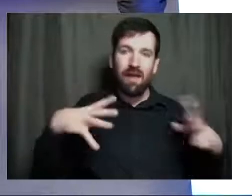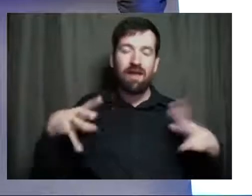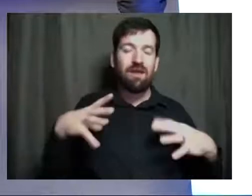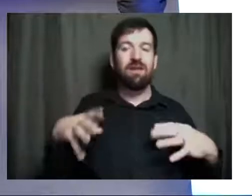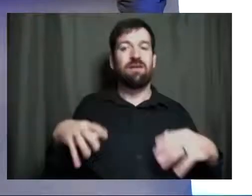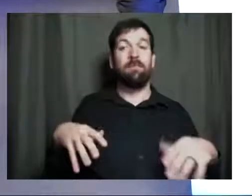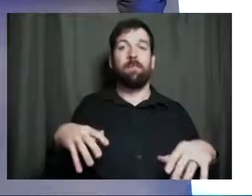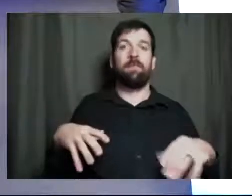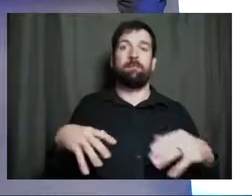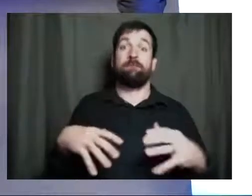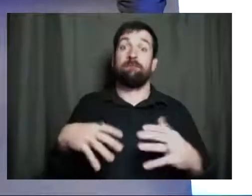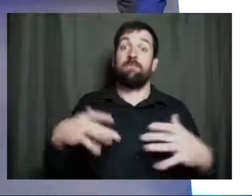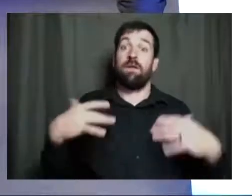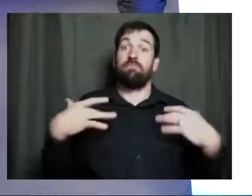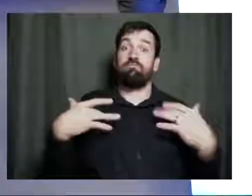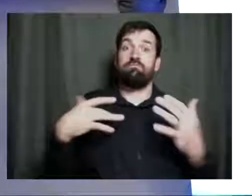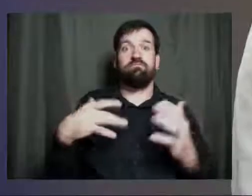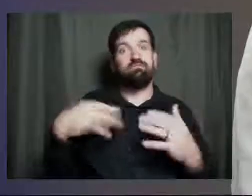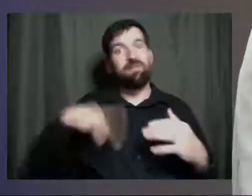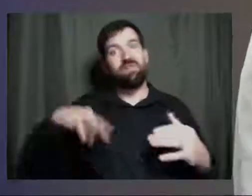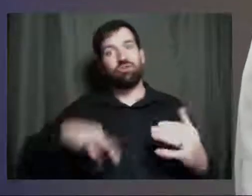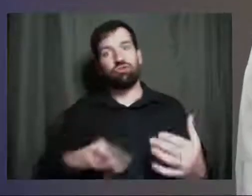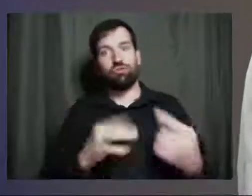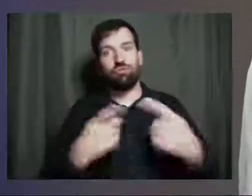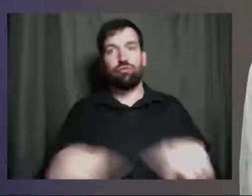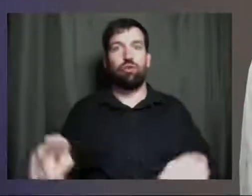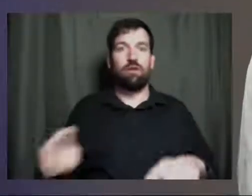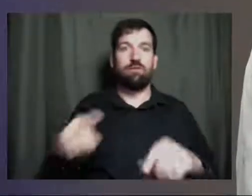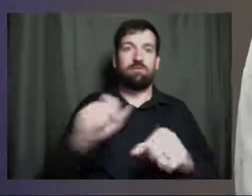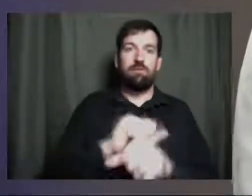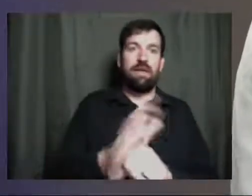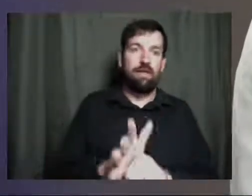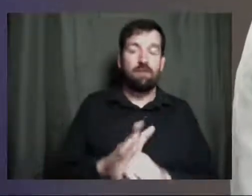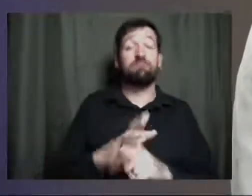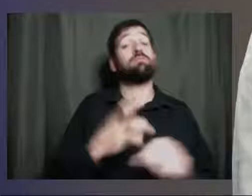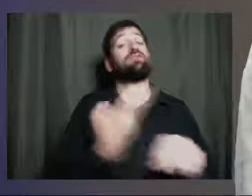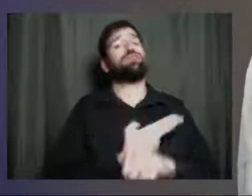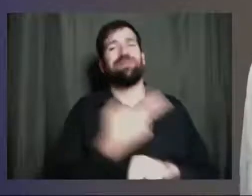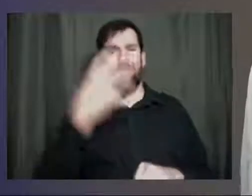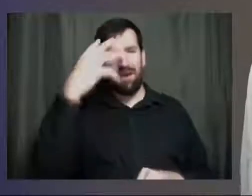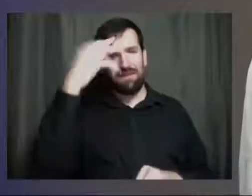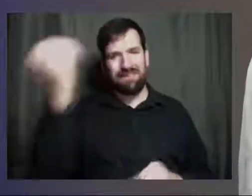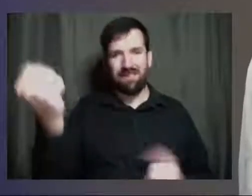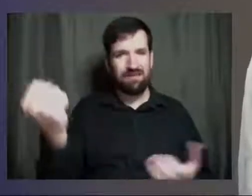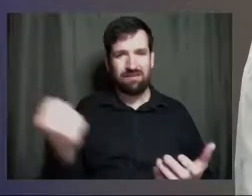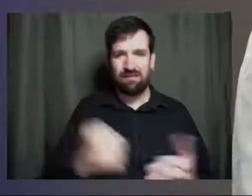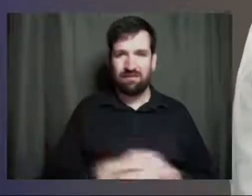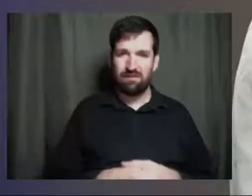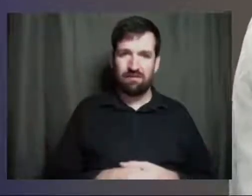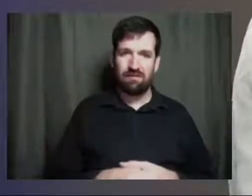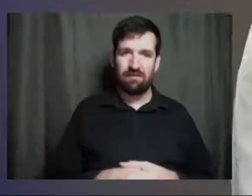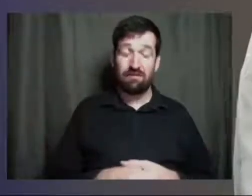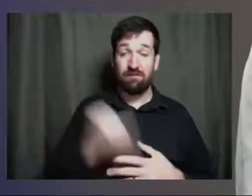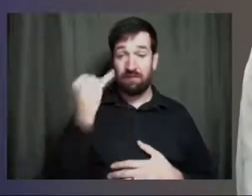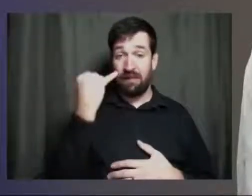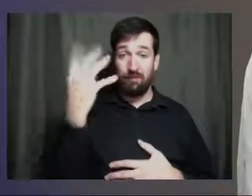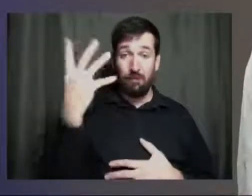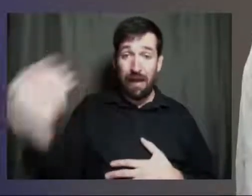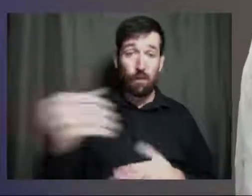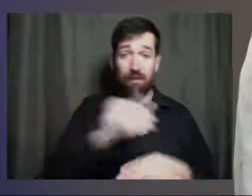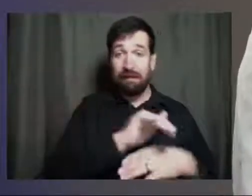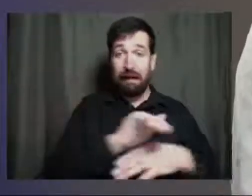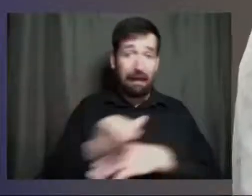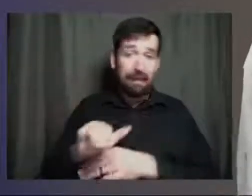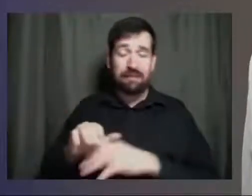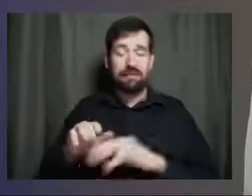a time of a pandemic. I mean, I think it's just it's using common sense. If you're going out at night, obviously wear something